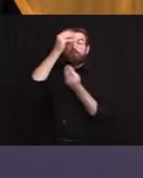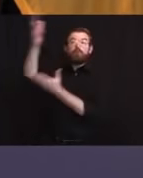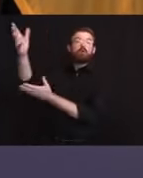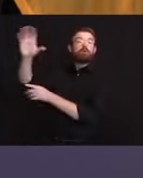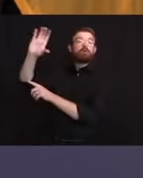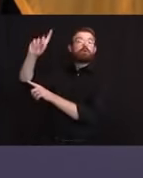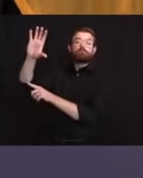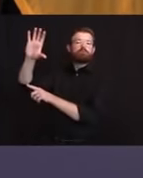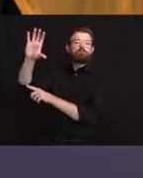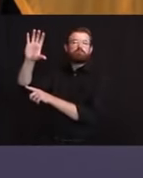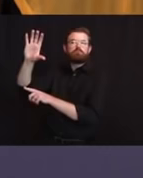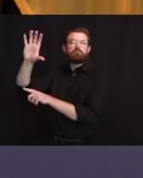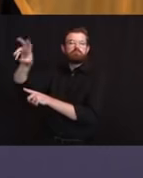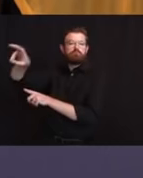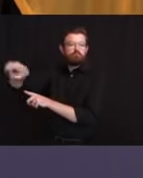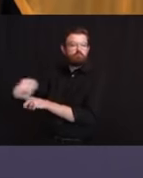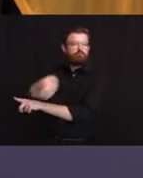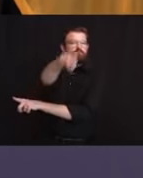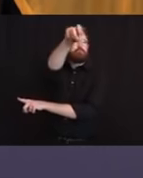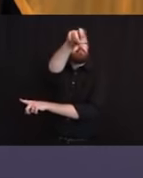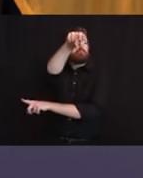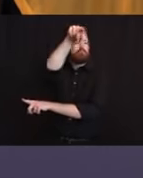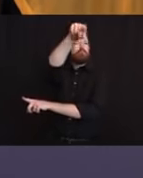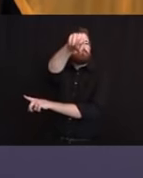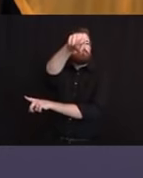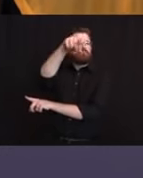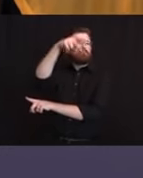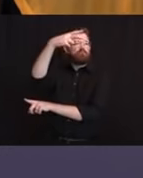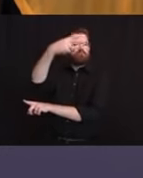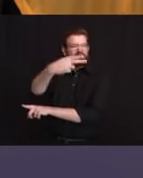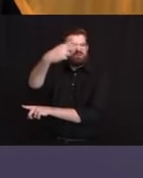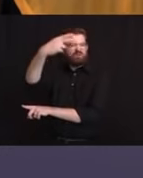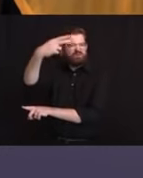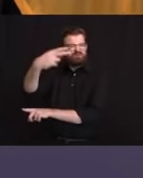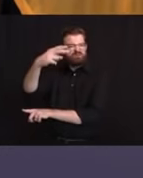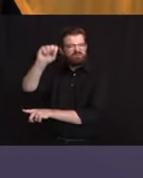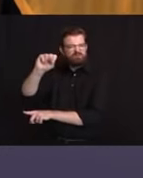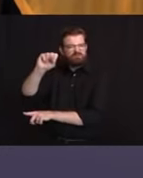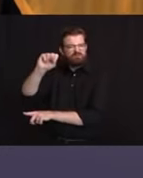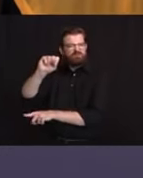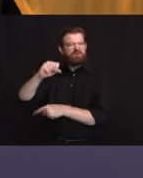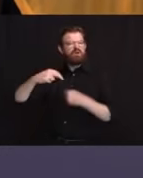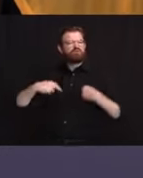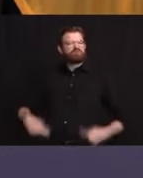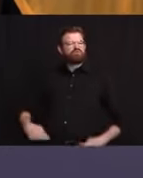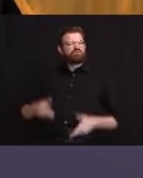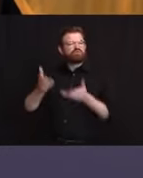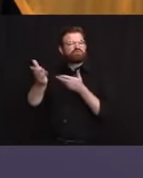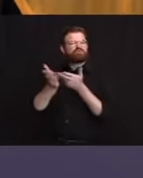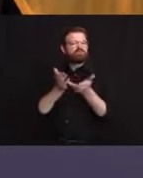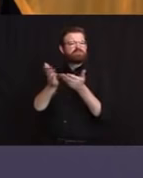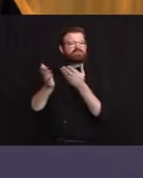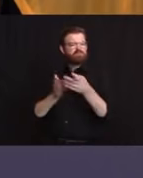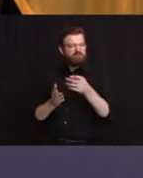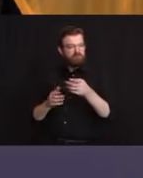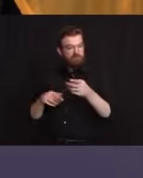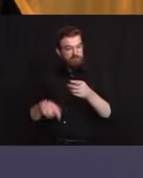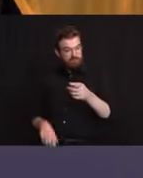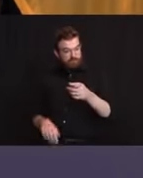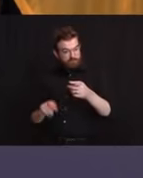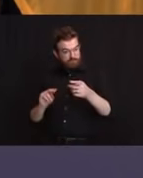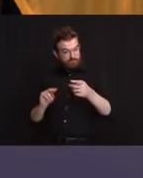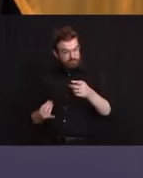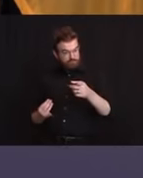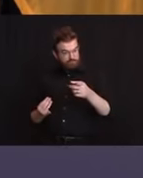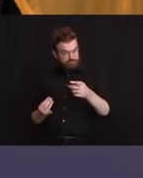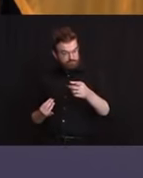Services. Doctors and medical experts have expressed concern about the transparency and access to the data moving forward. Does New Jersey have any plans to continue